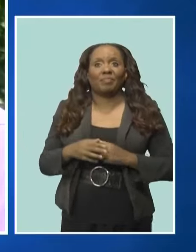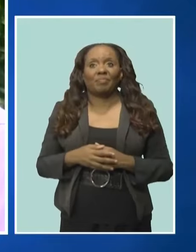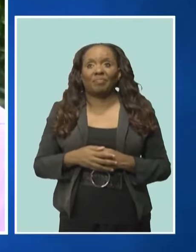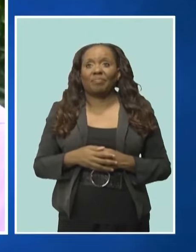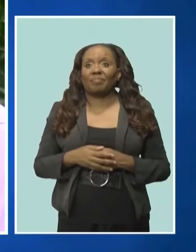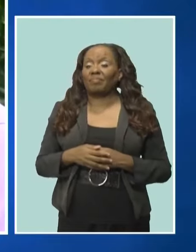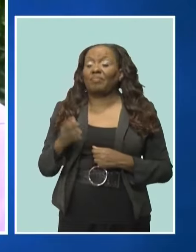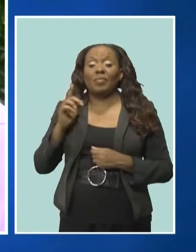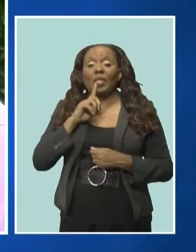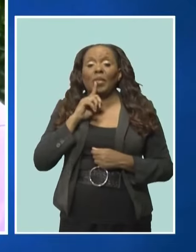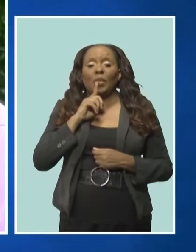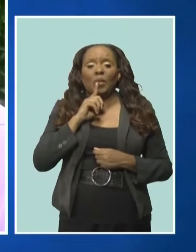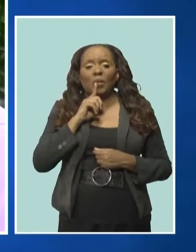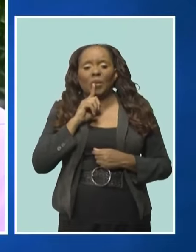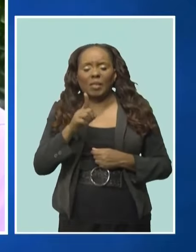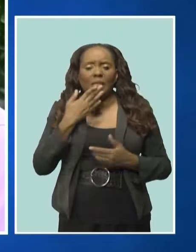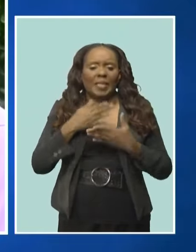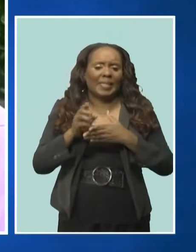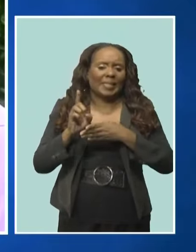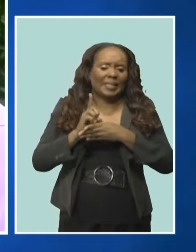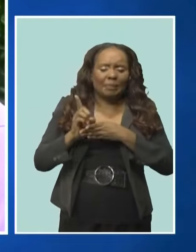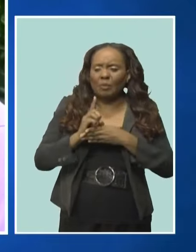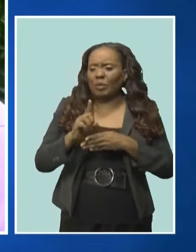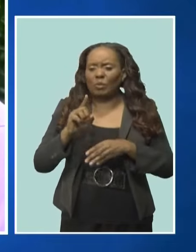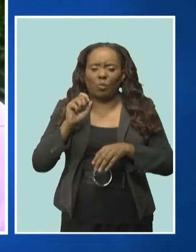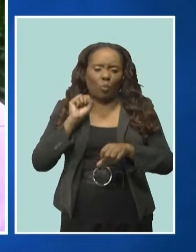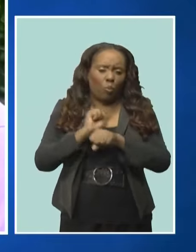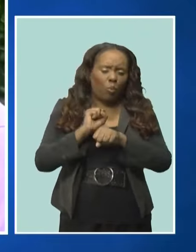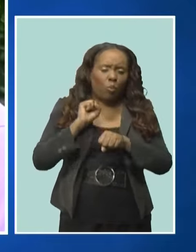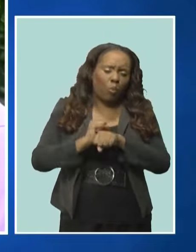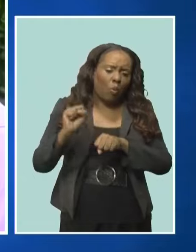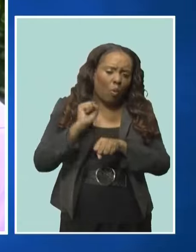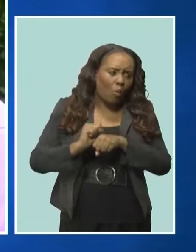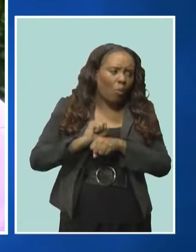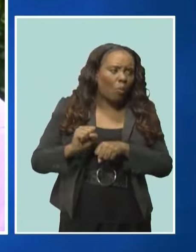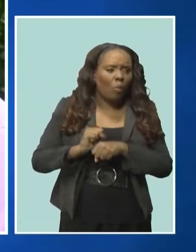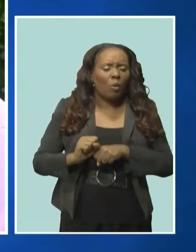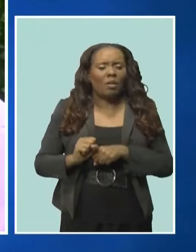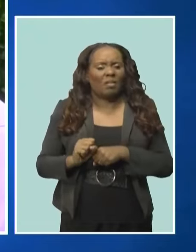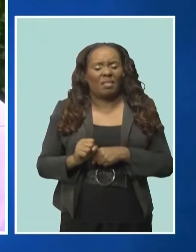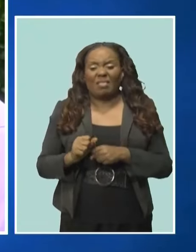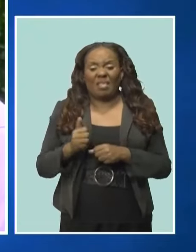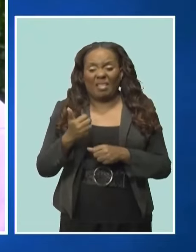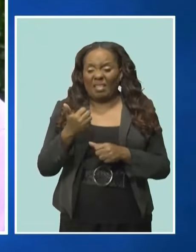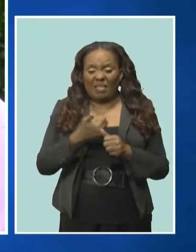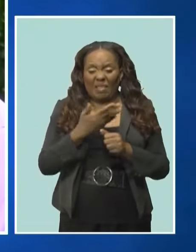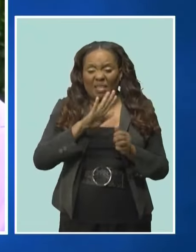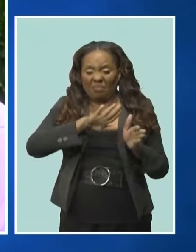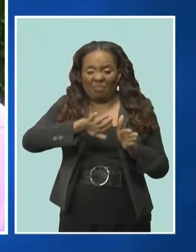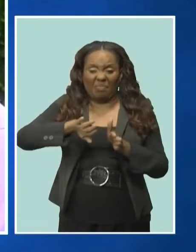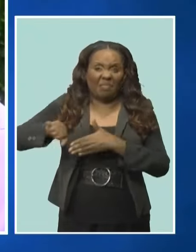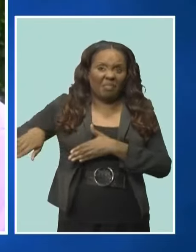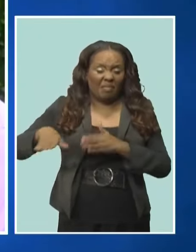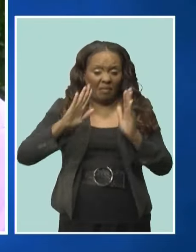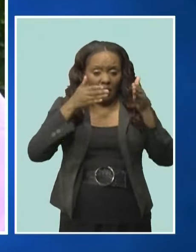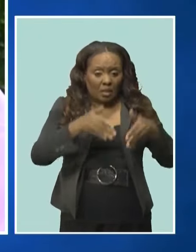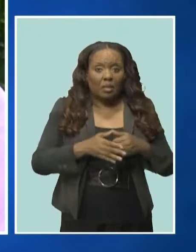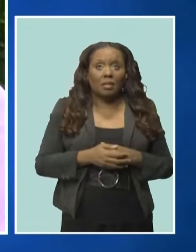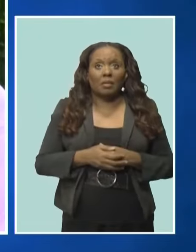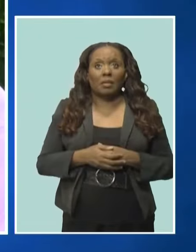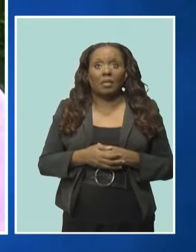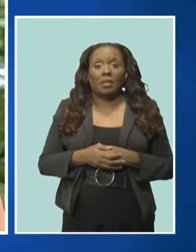child. She's very committed to her work. You know, she put aside all other things when it comes to work. Her two older siblings go